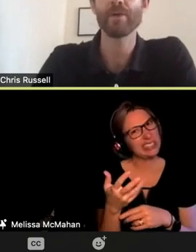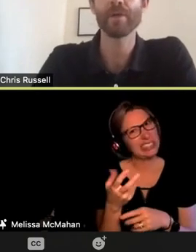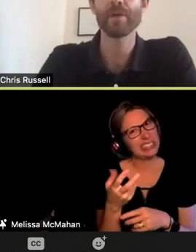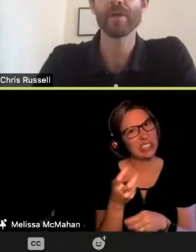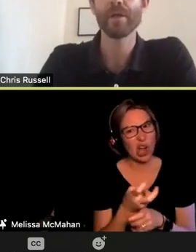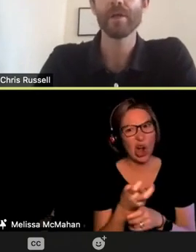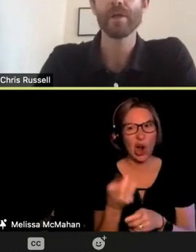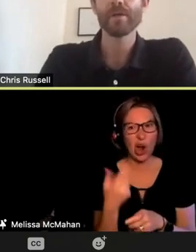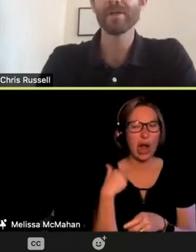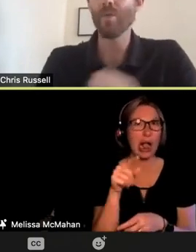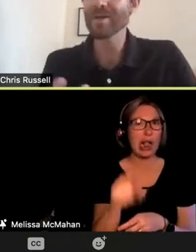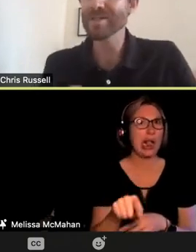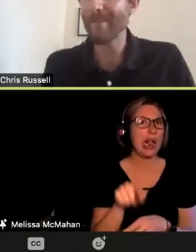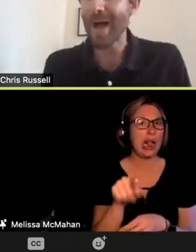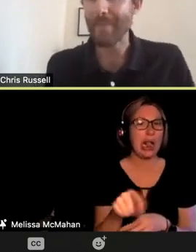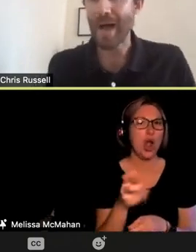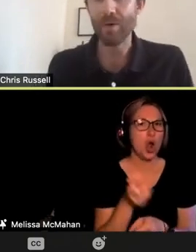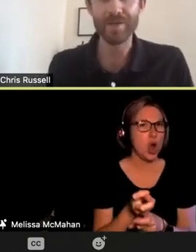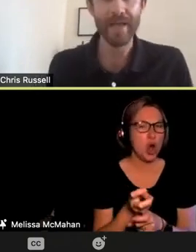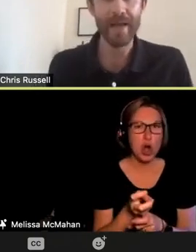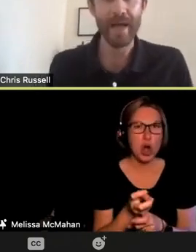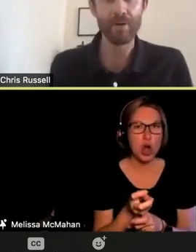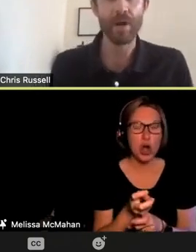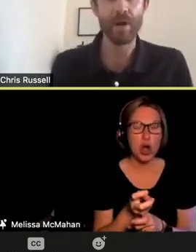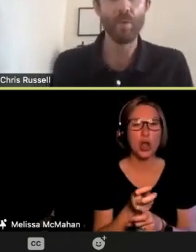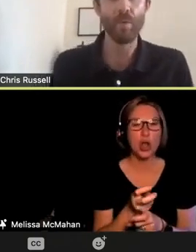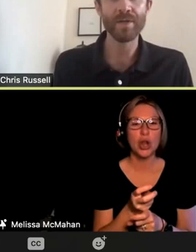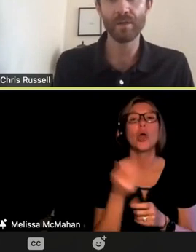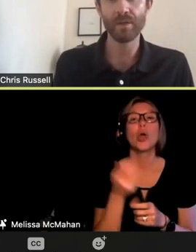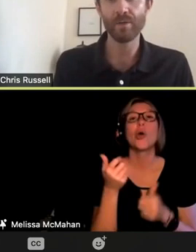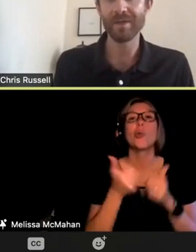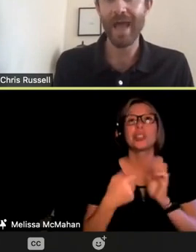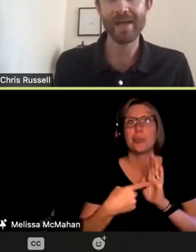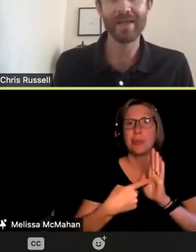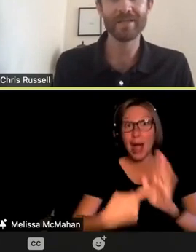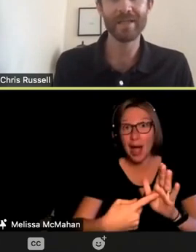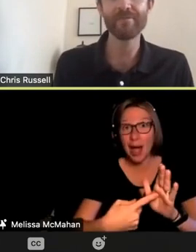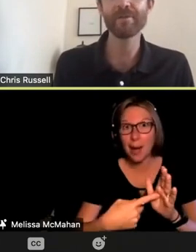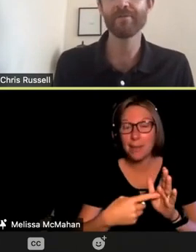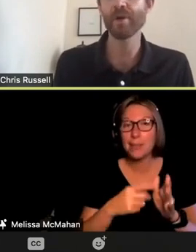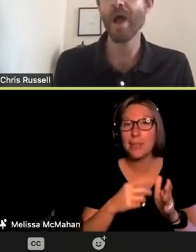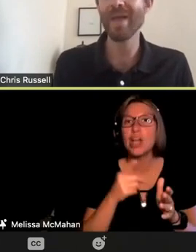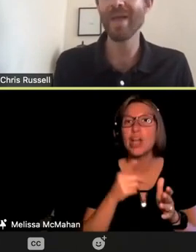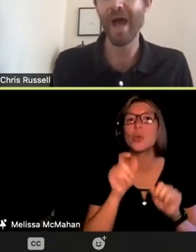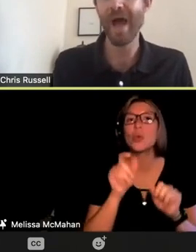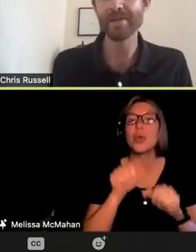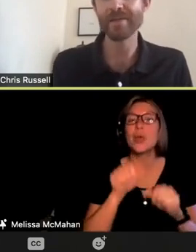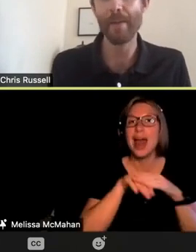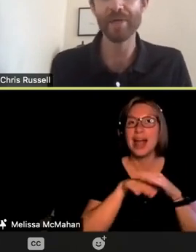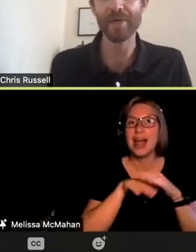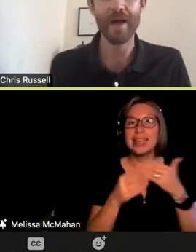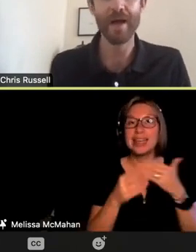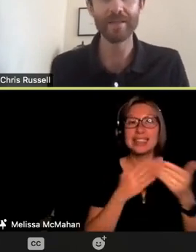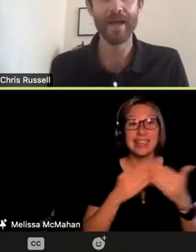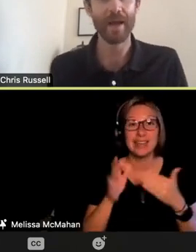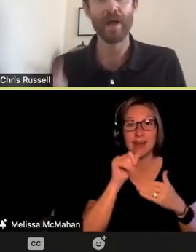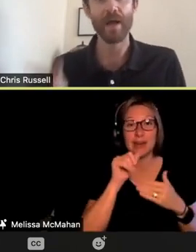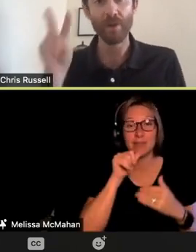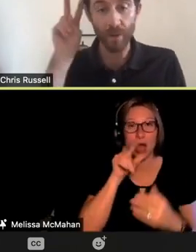very accurately. The ones that pop out or stand out are the ones that you can access even if you're not making eye to